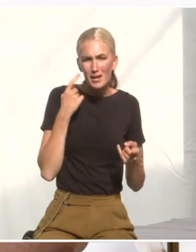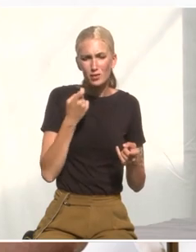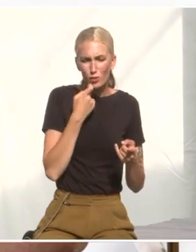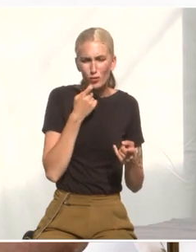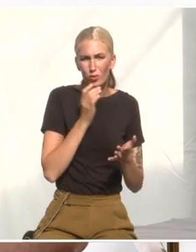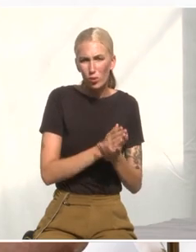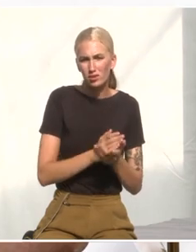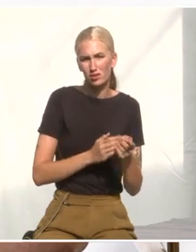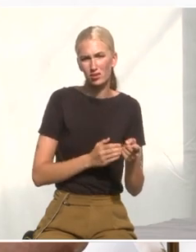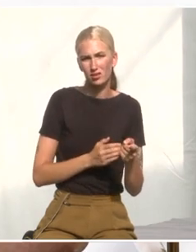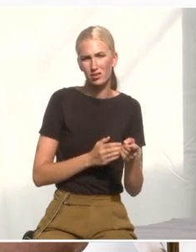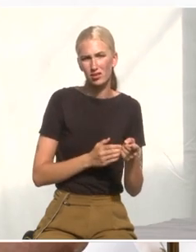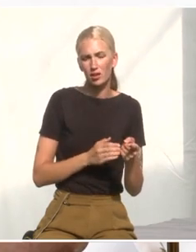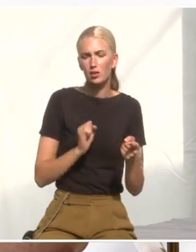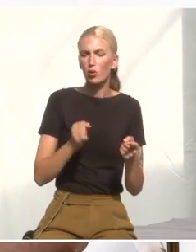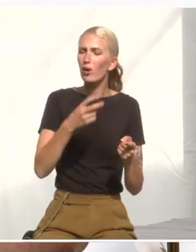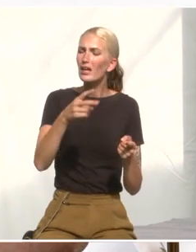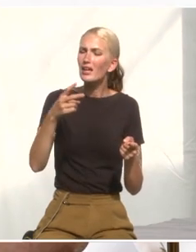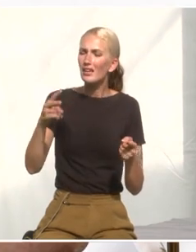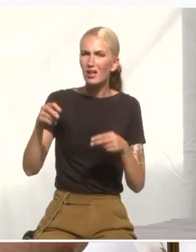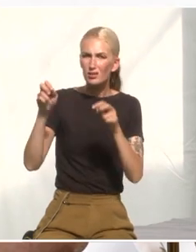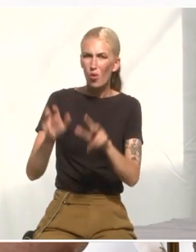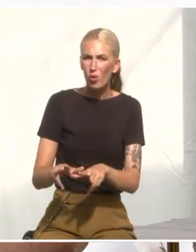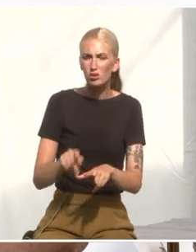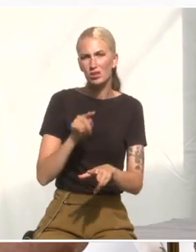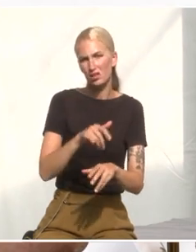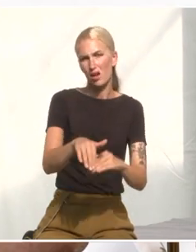it's affecting others, what's happening. And